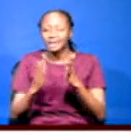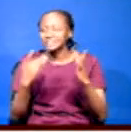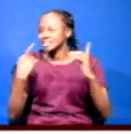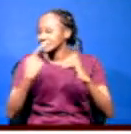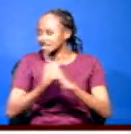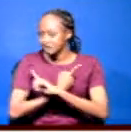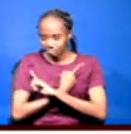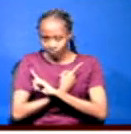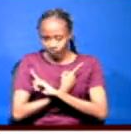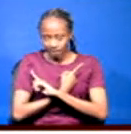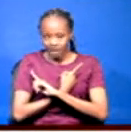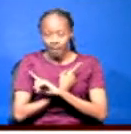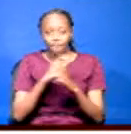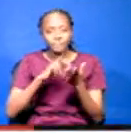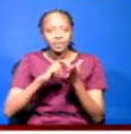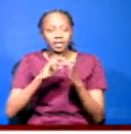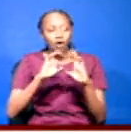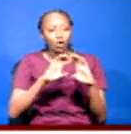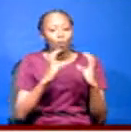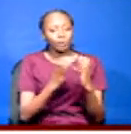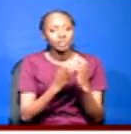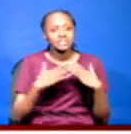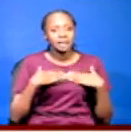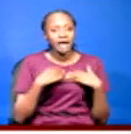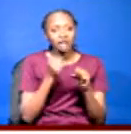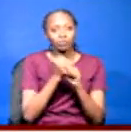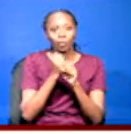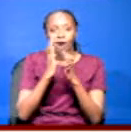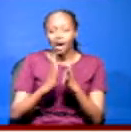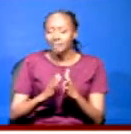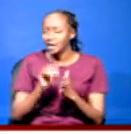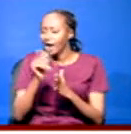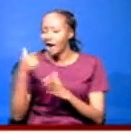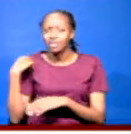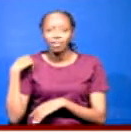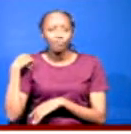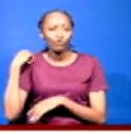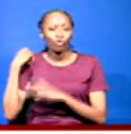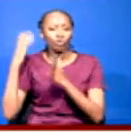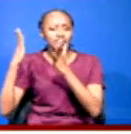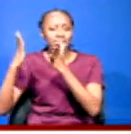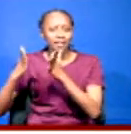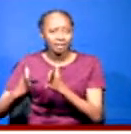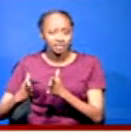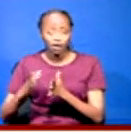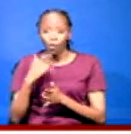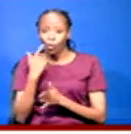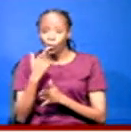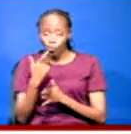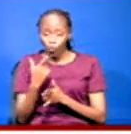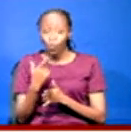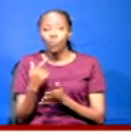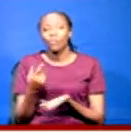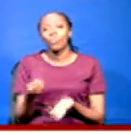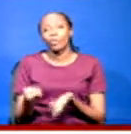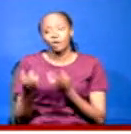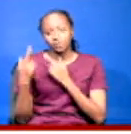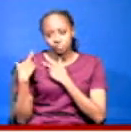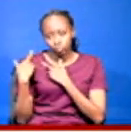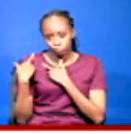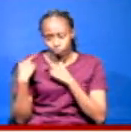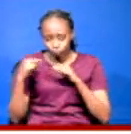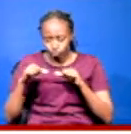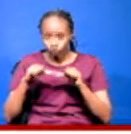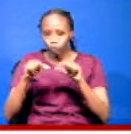including community health workers, volunteers, who also contribute immensely to promoting access